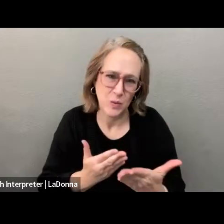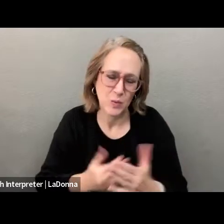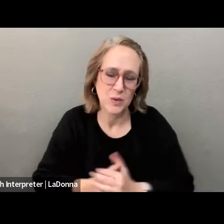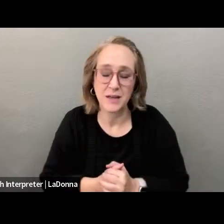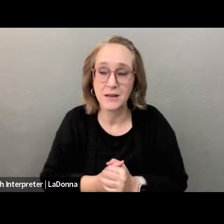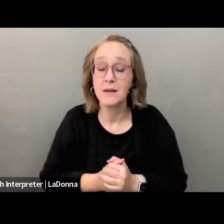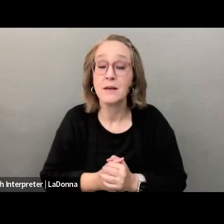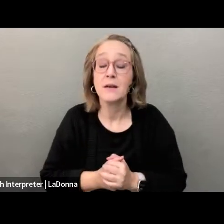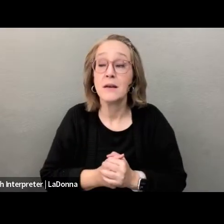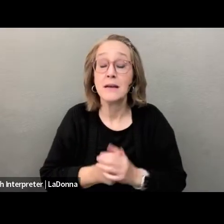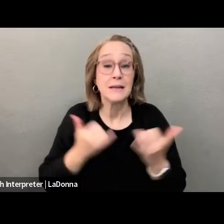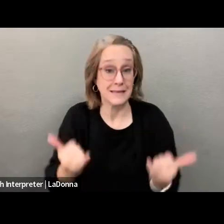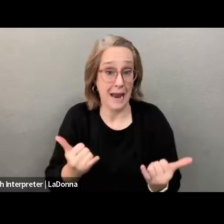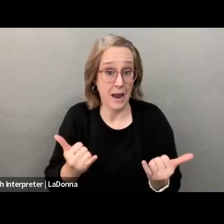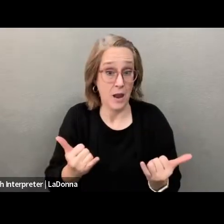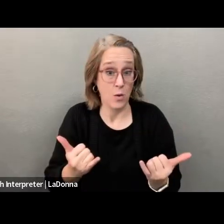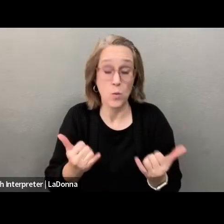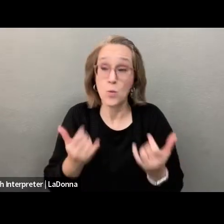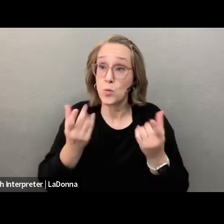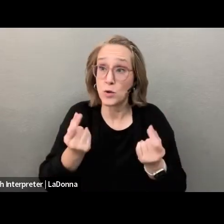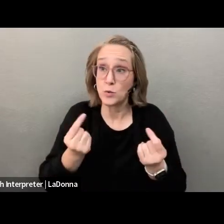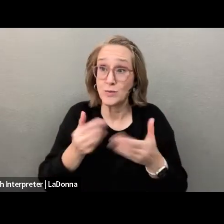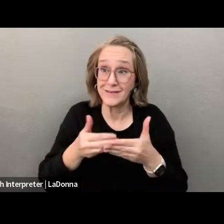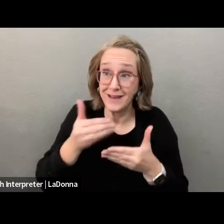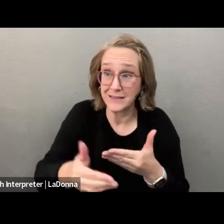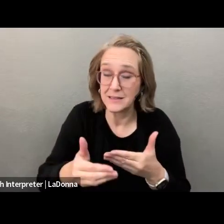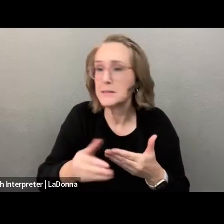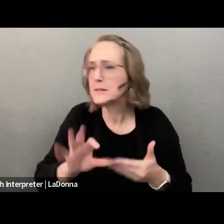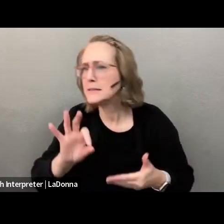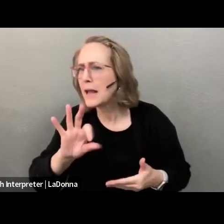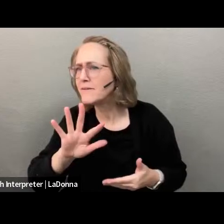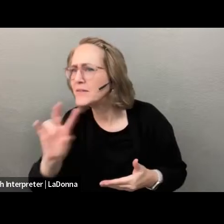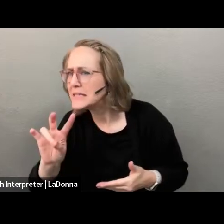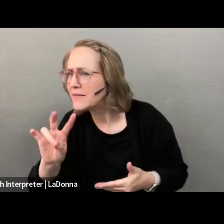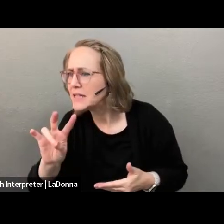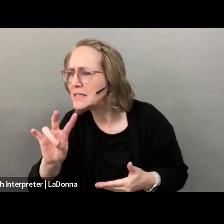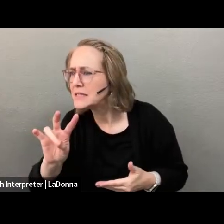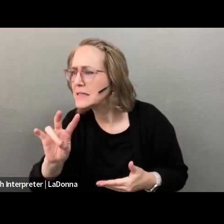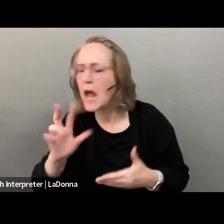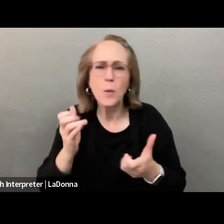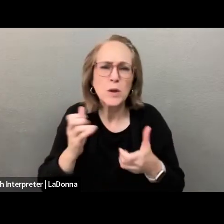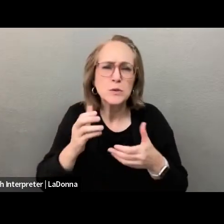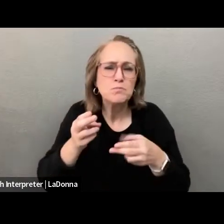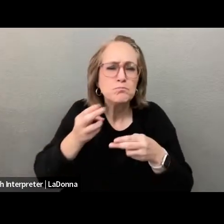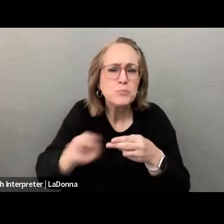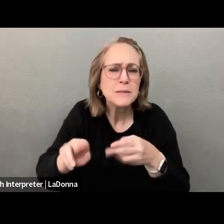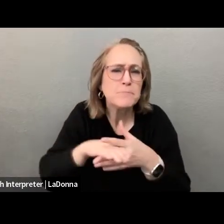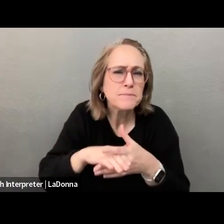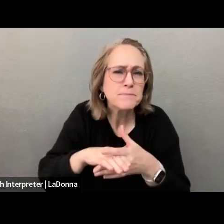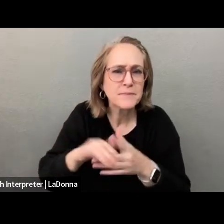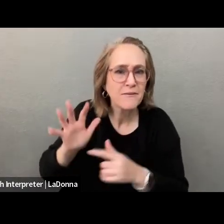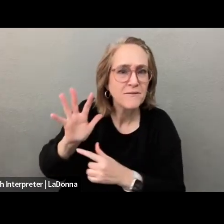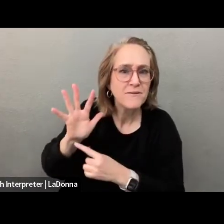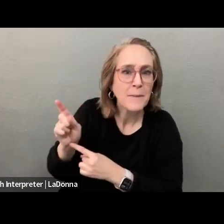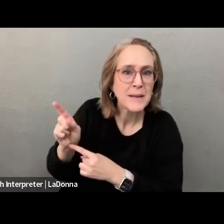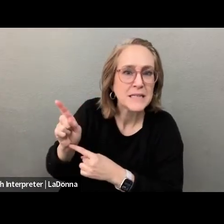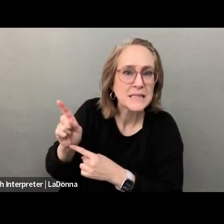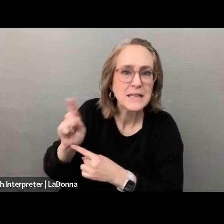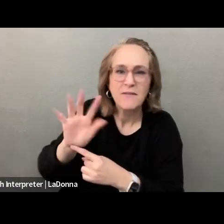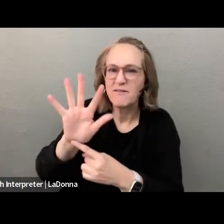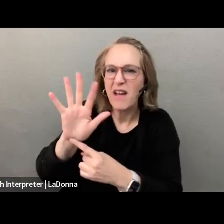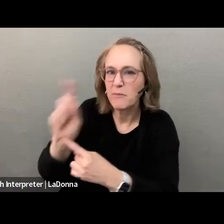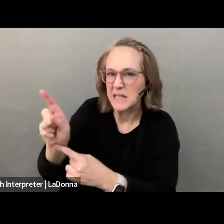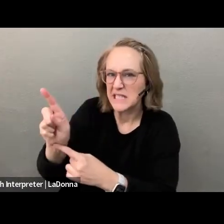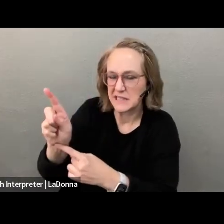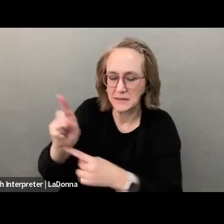And with that, I think what we'll do here, it's 9:57. So I think we'll take a 5-minute break just to give